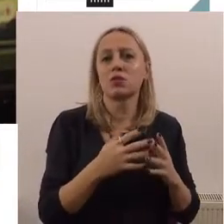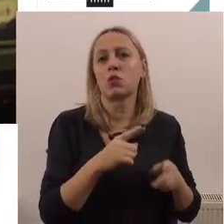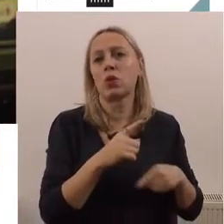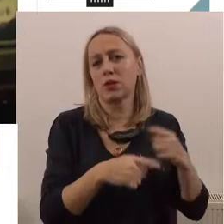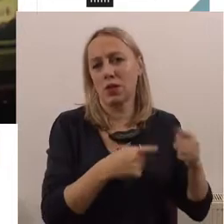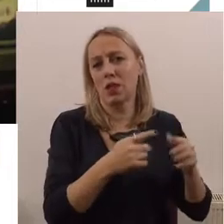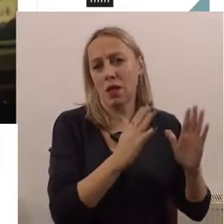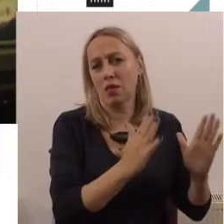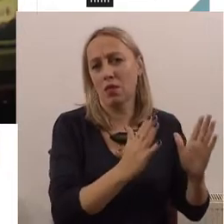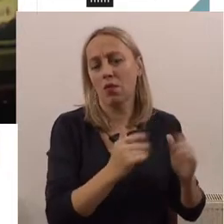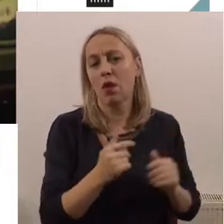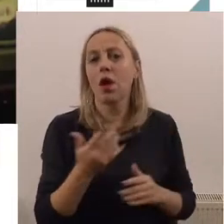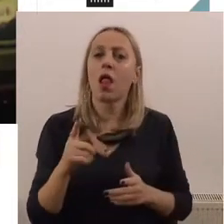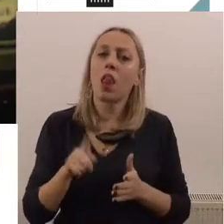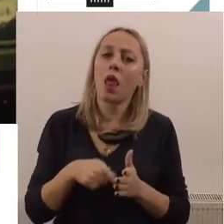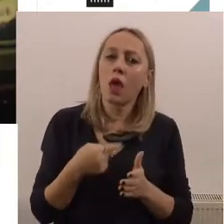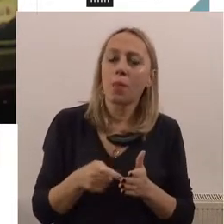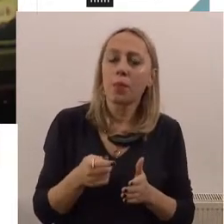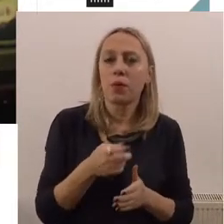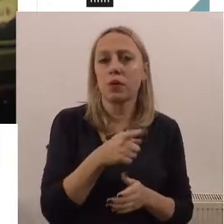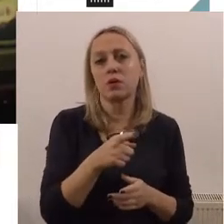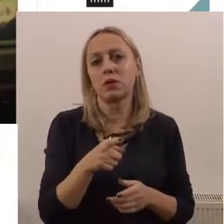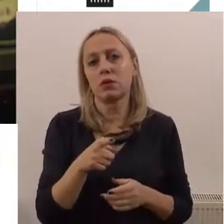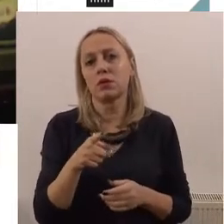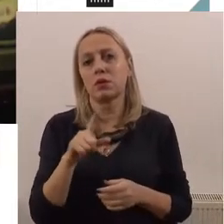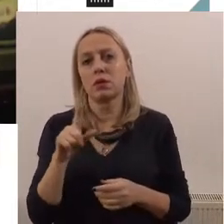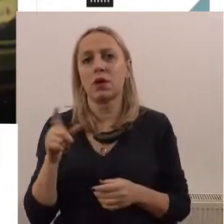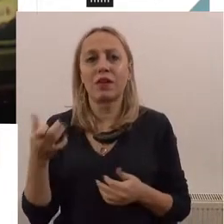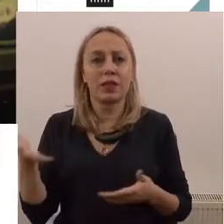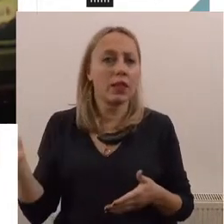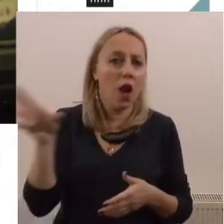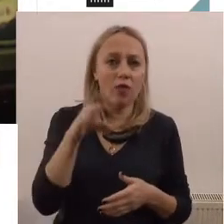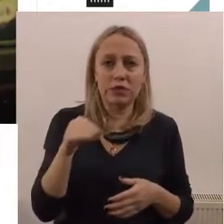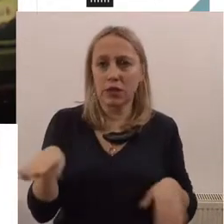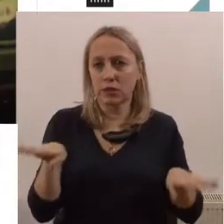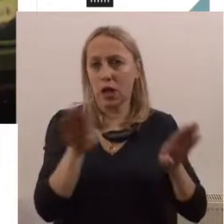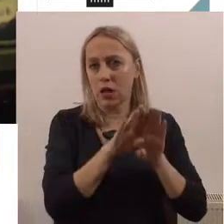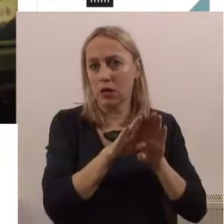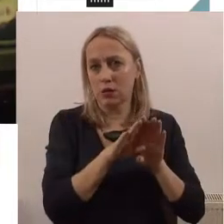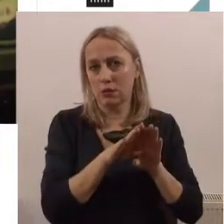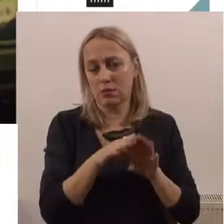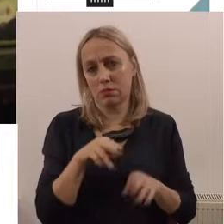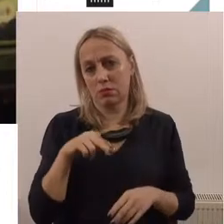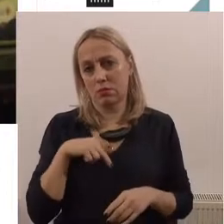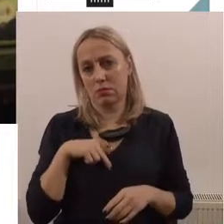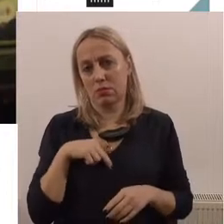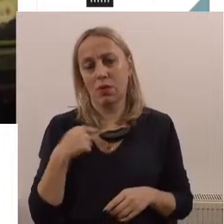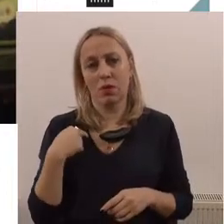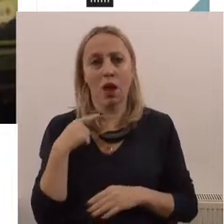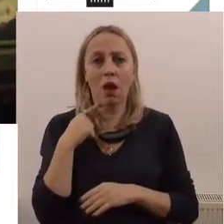to people without any disabilities to an architectural heritage building, or would you close it?